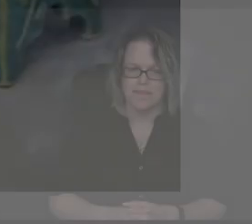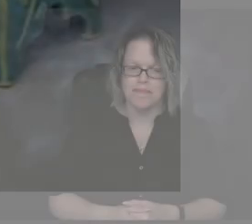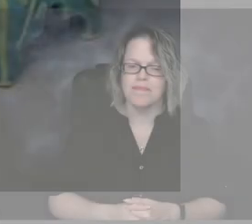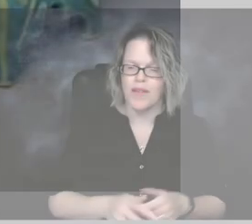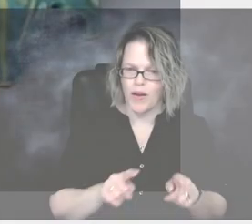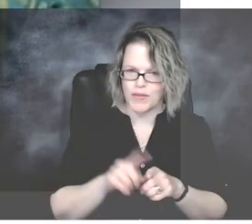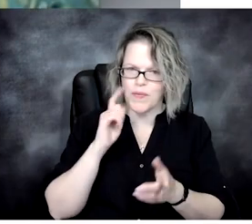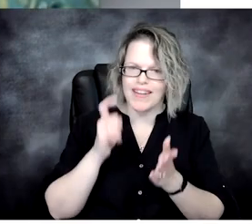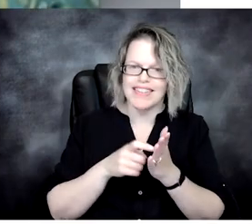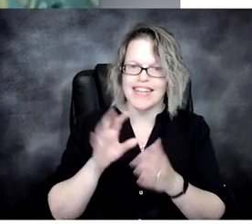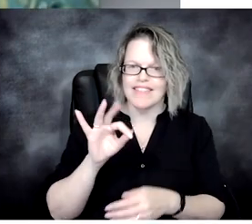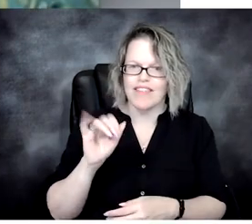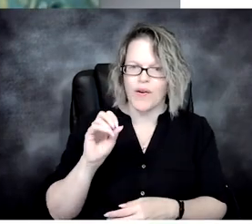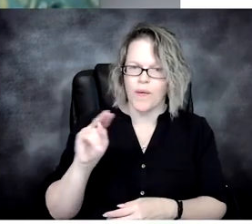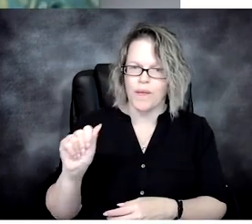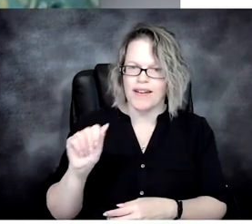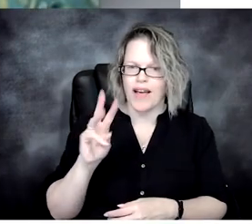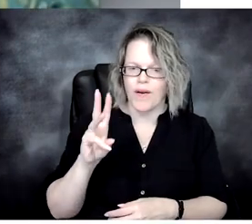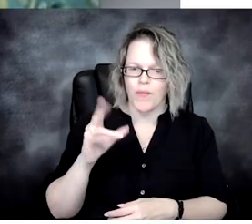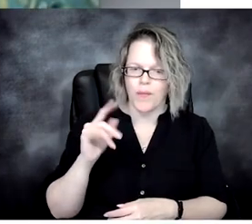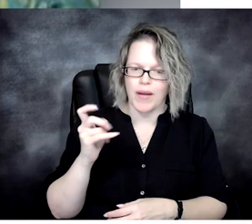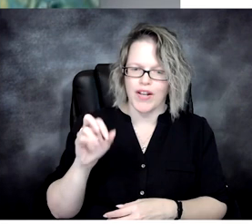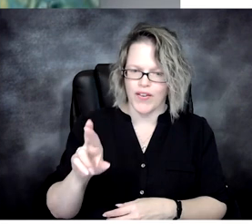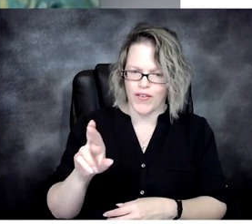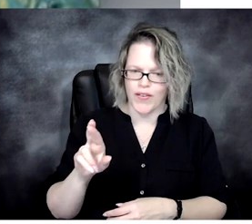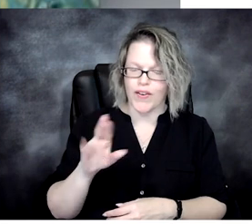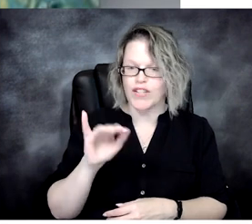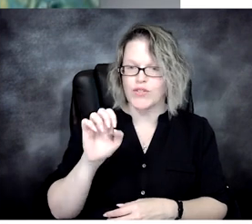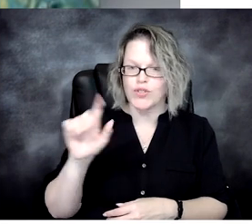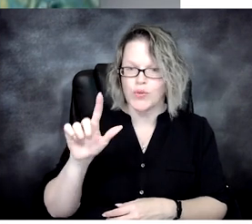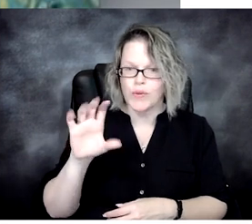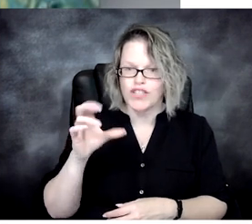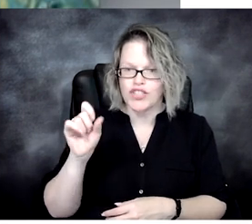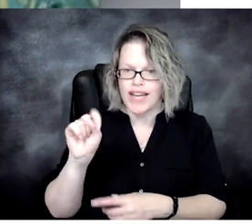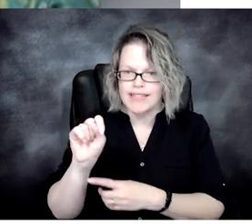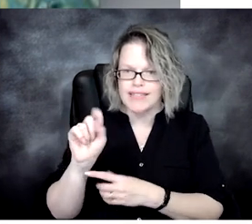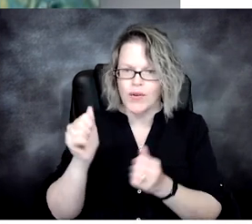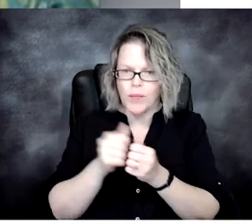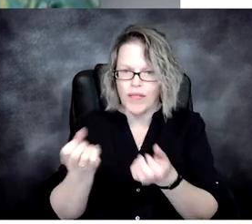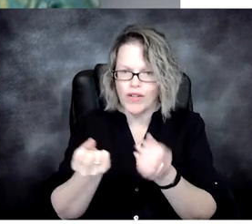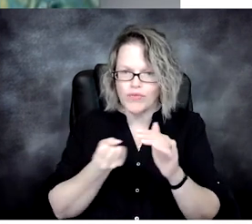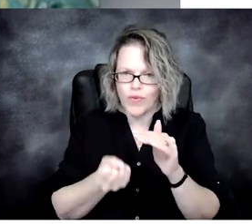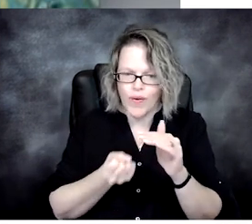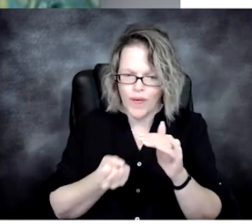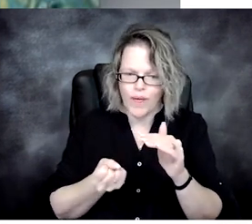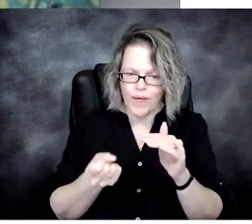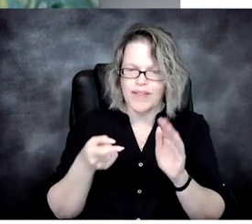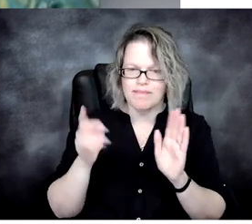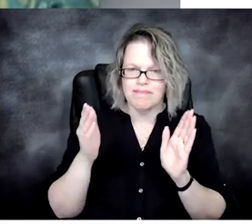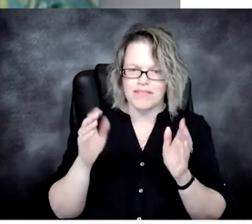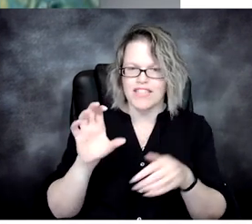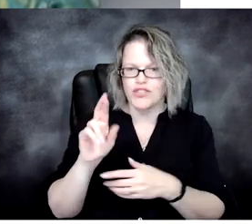We also want to recognize Fiona Whitaker, Jewel Chest with Drawer. It's a ceramic piece. Fiona's from Olympia High